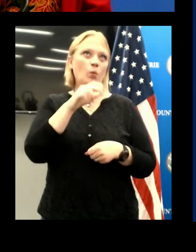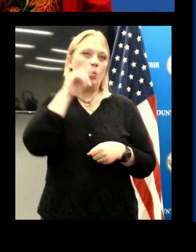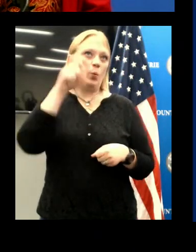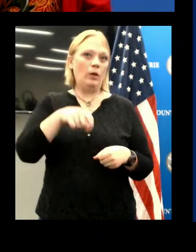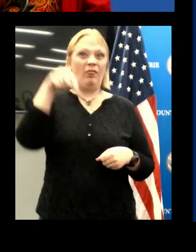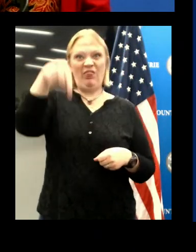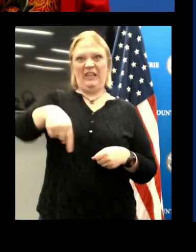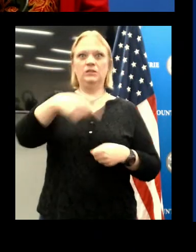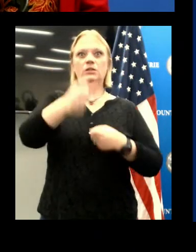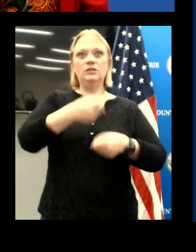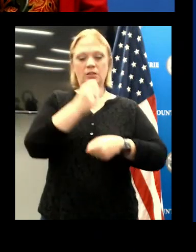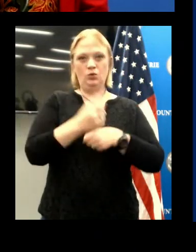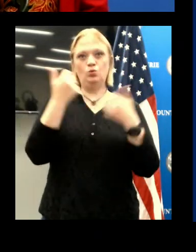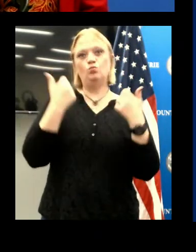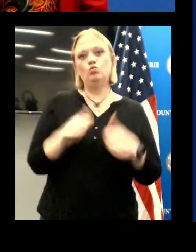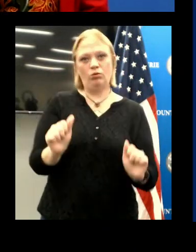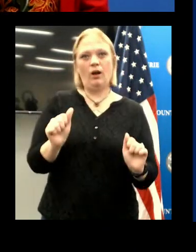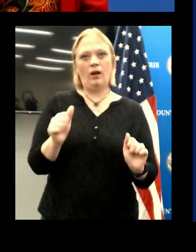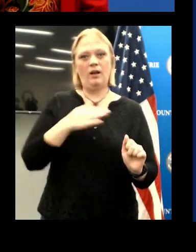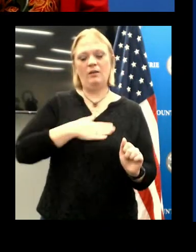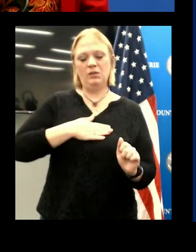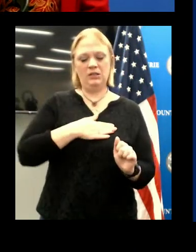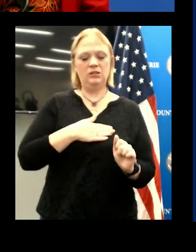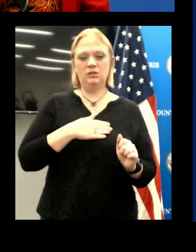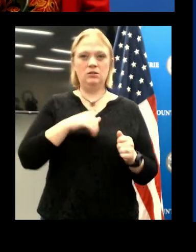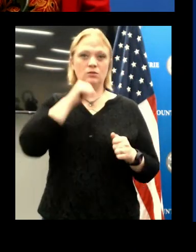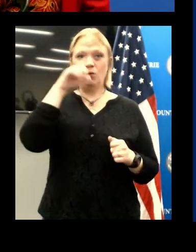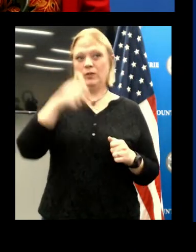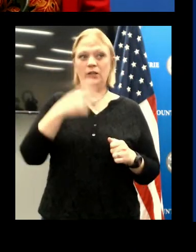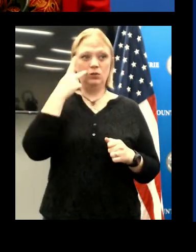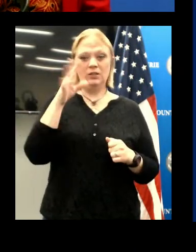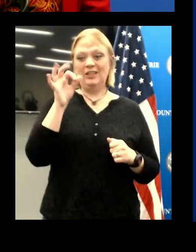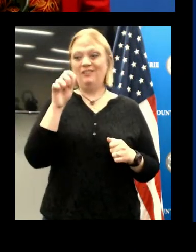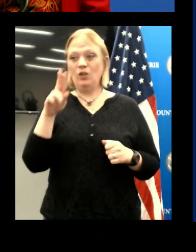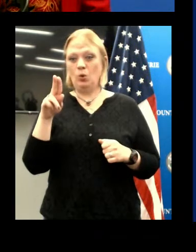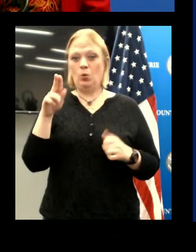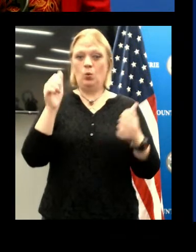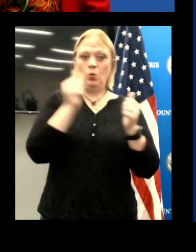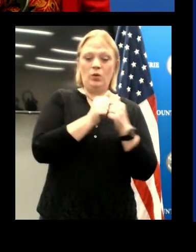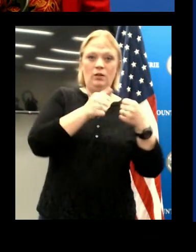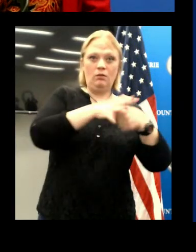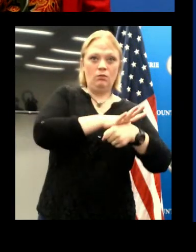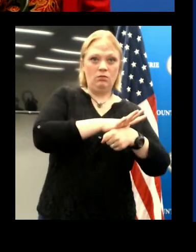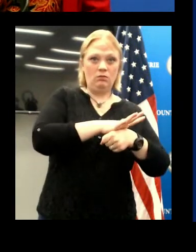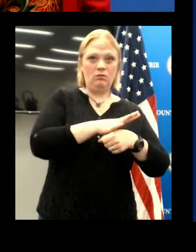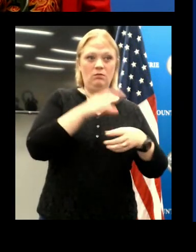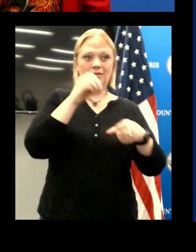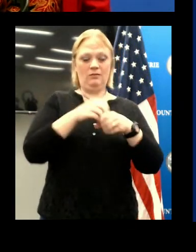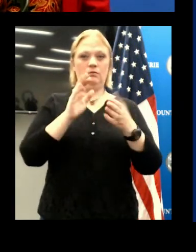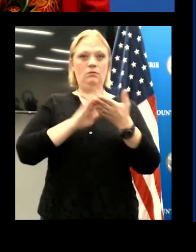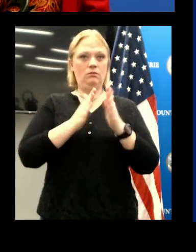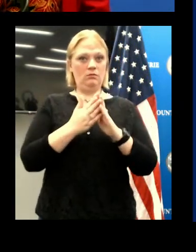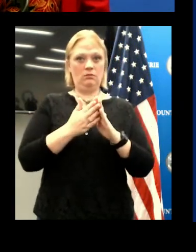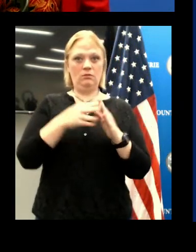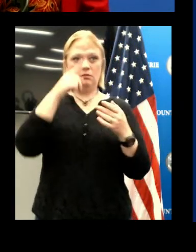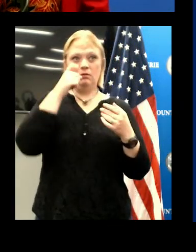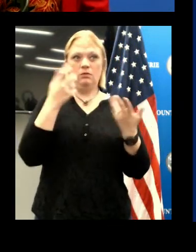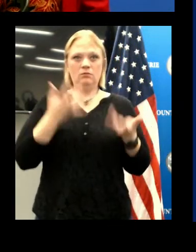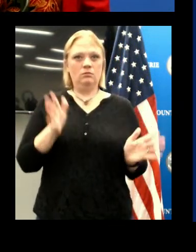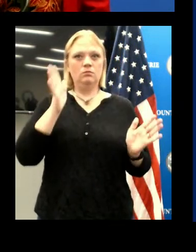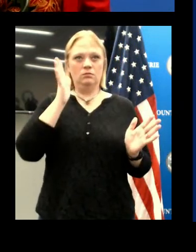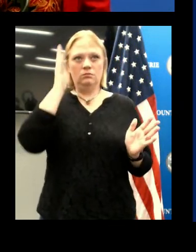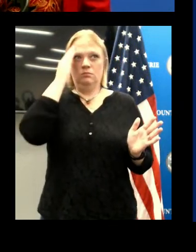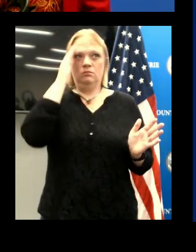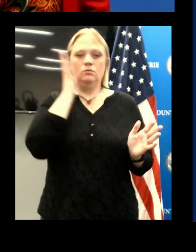this is the year to try. This is the year to do it. We don't need to see flu and COVID-19 in our community, because we know we will